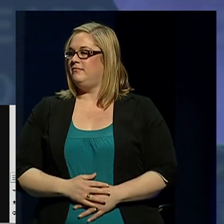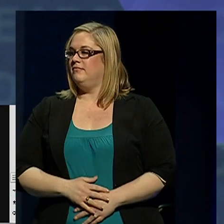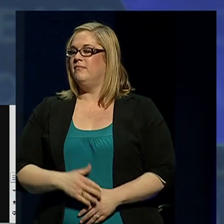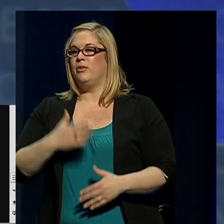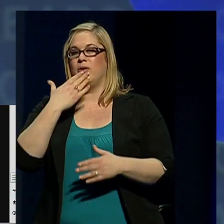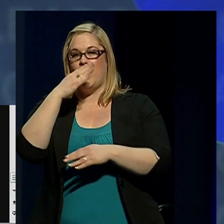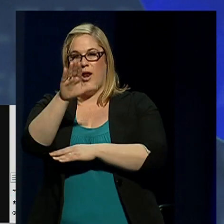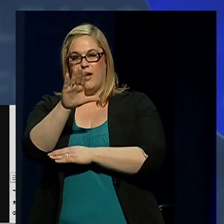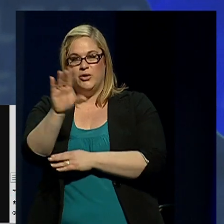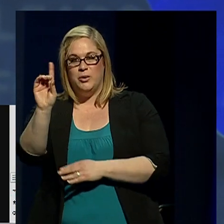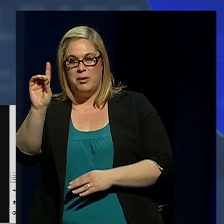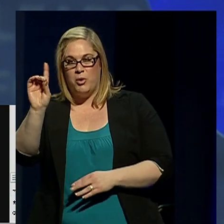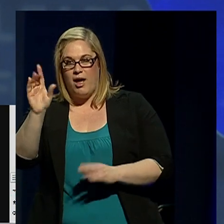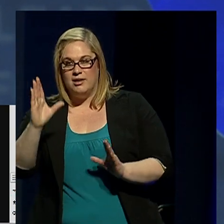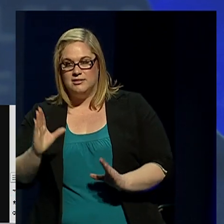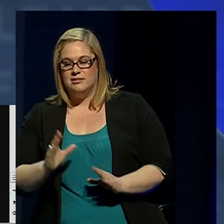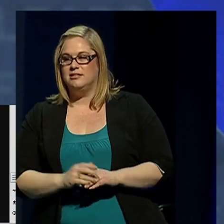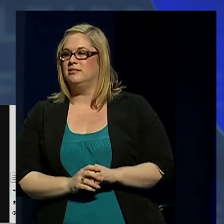Afternoon, Democrats.